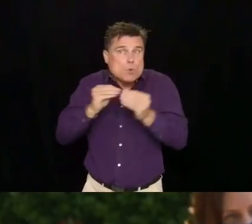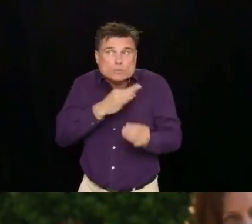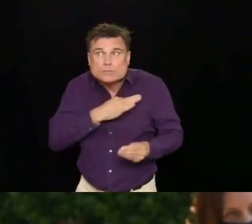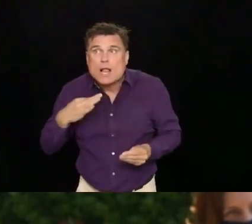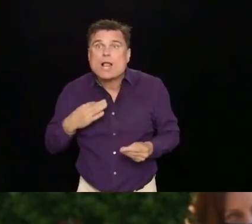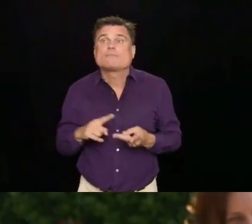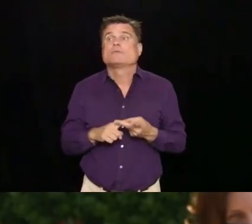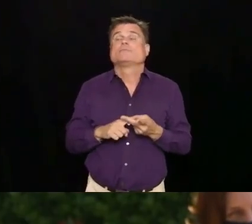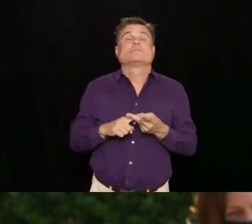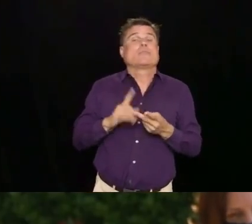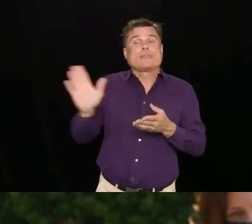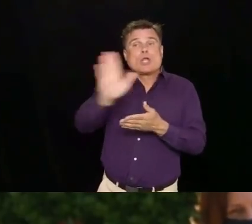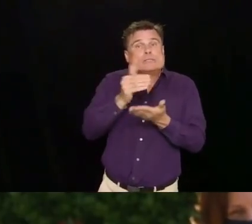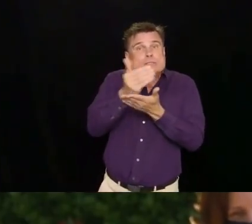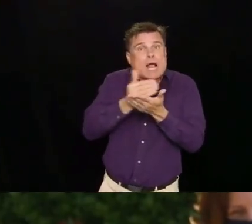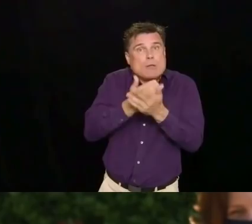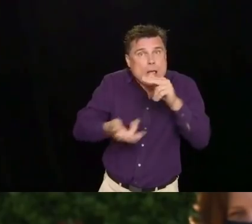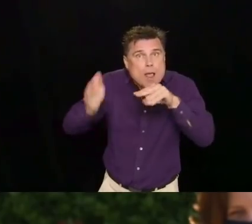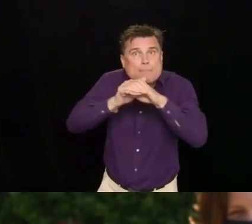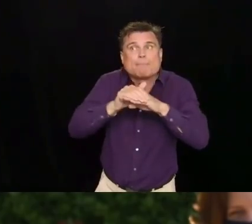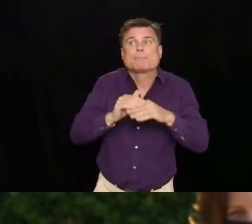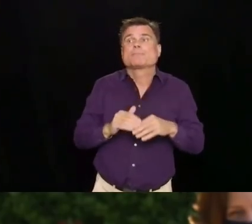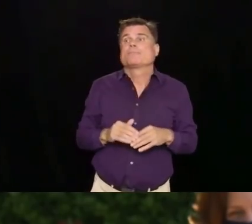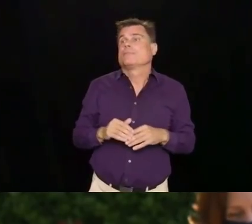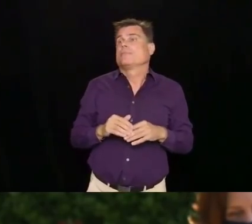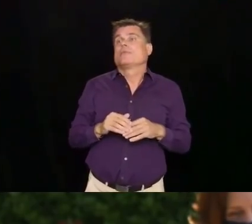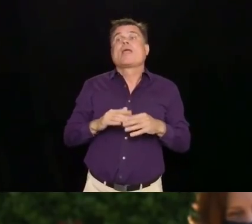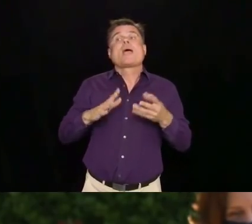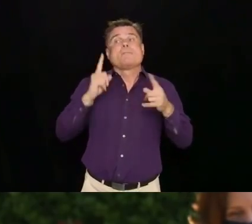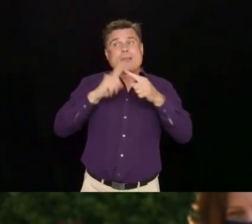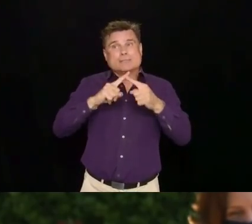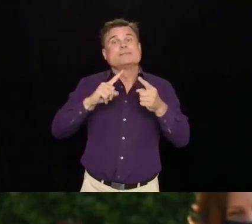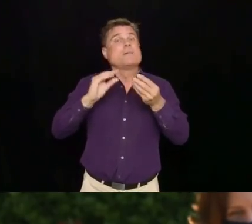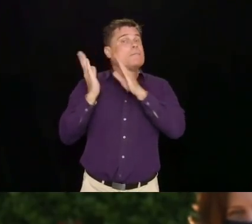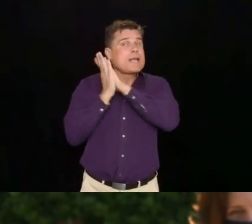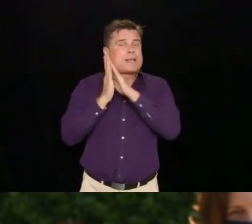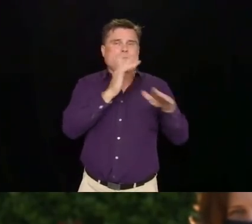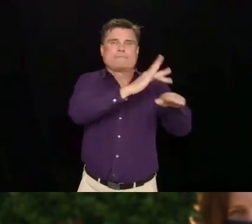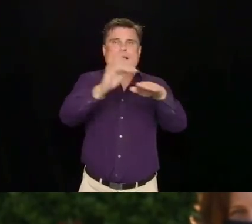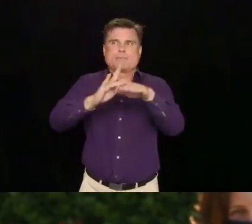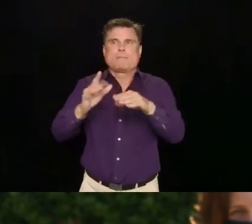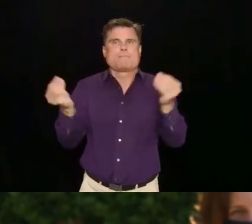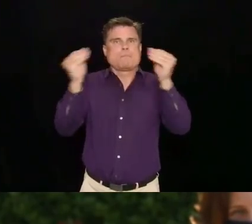conditions, and across British Columbia, increasing the number of beds.